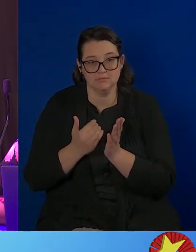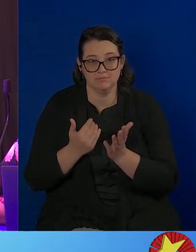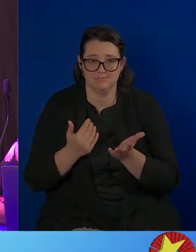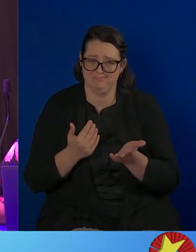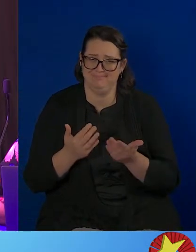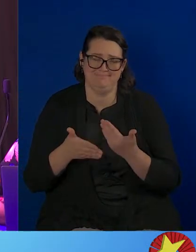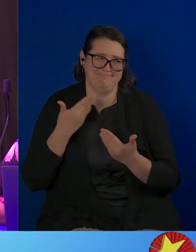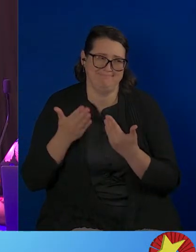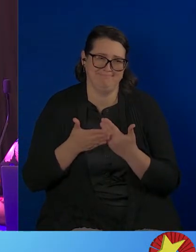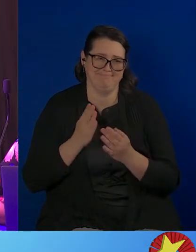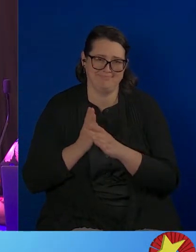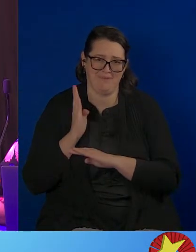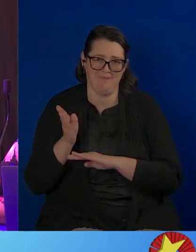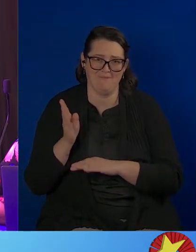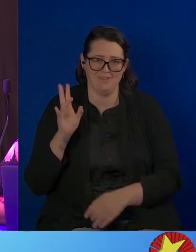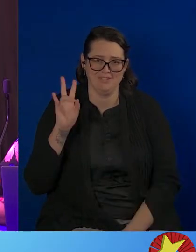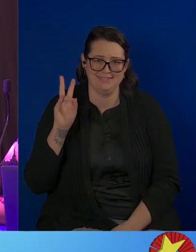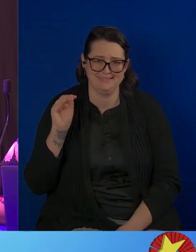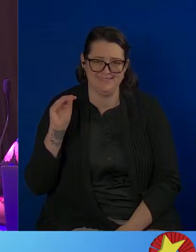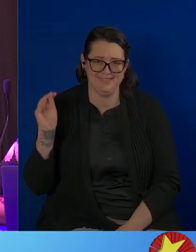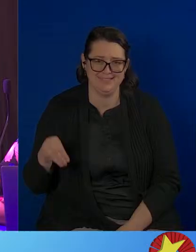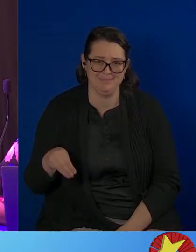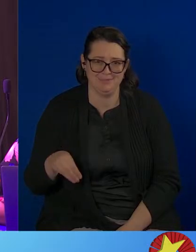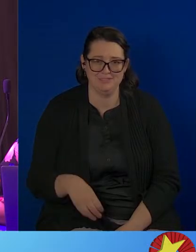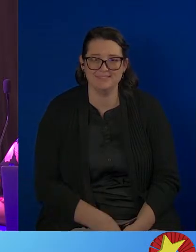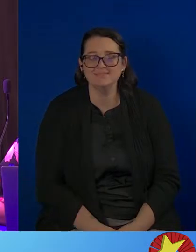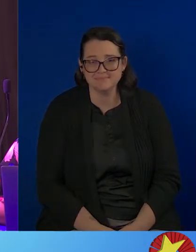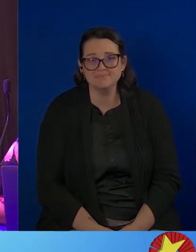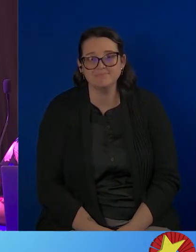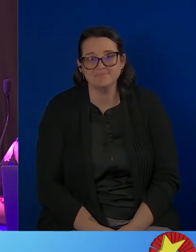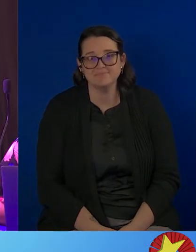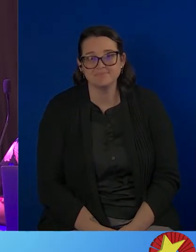easily surpasses the 70% that we require.